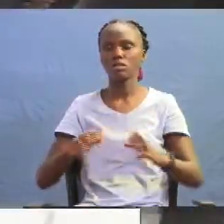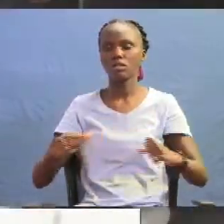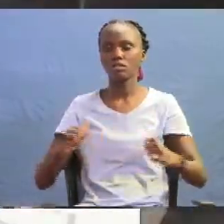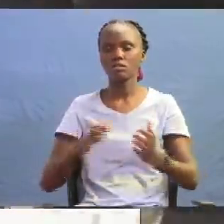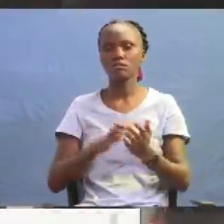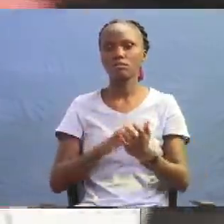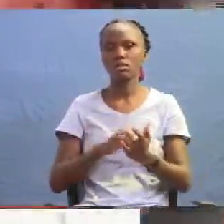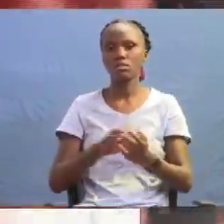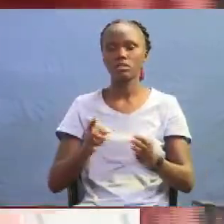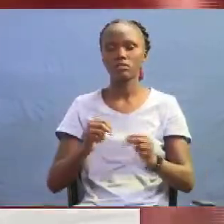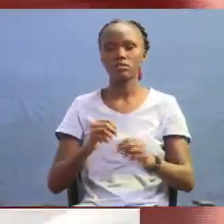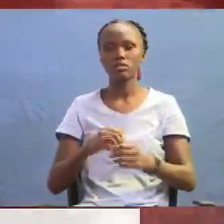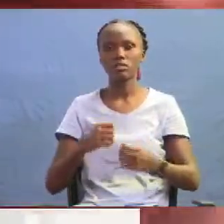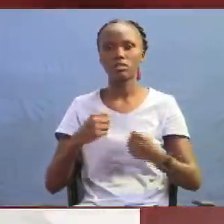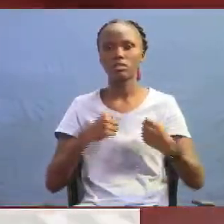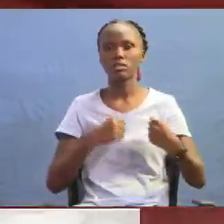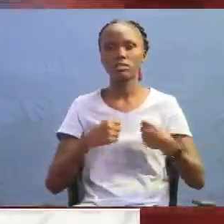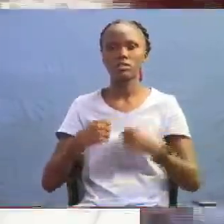students stranded.